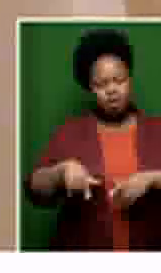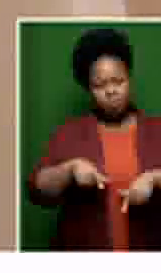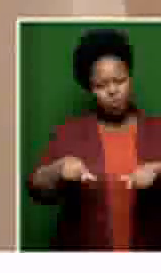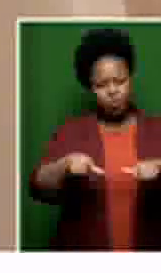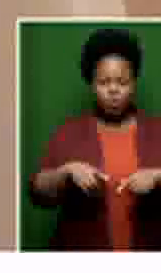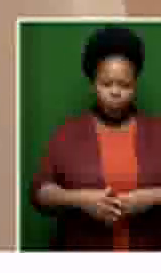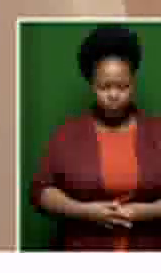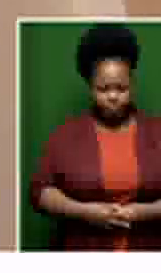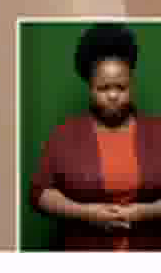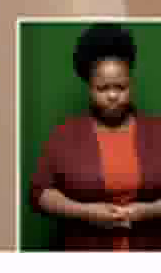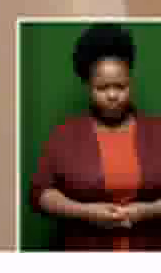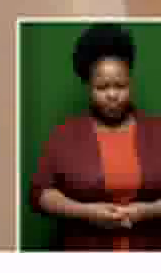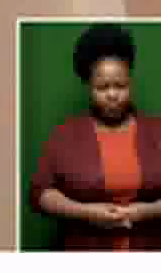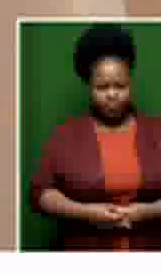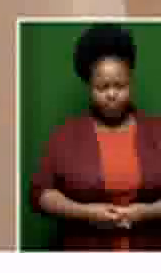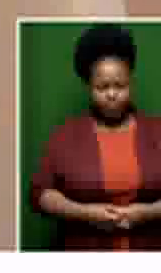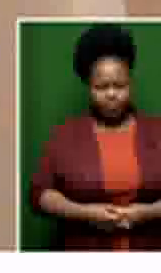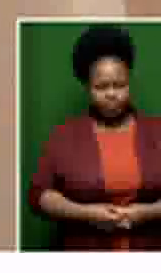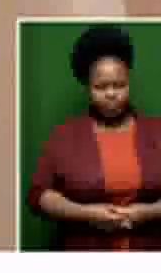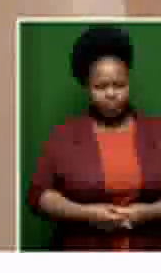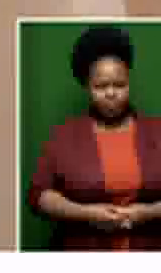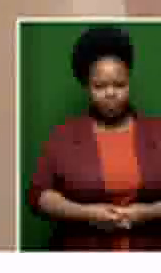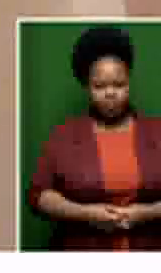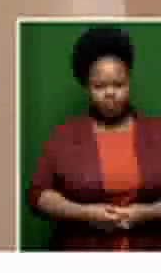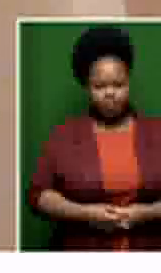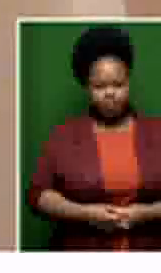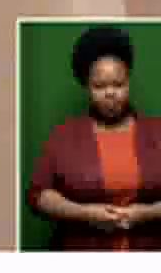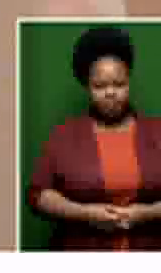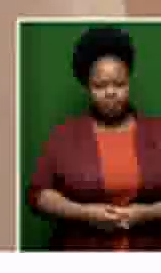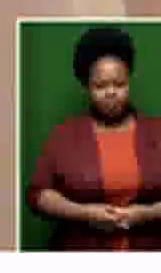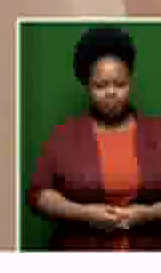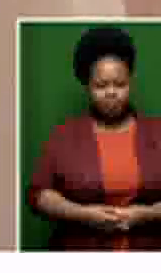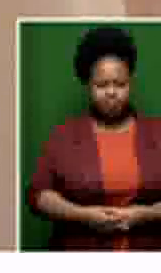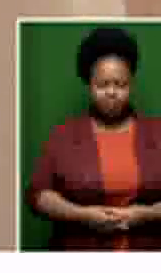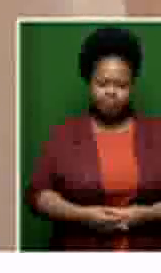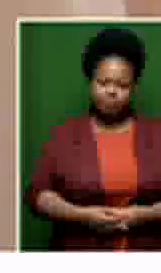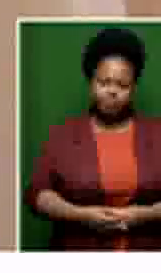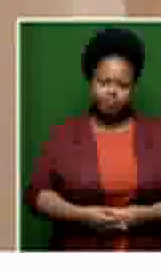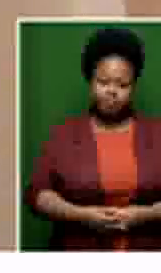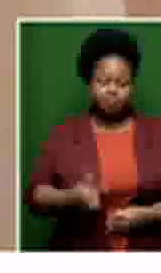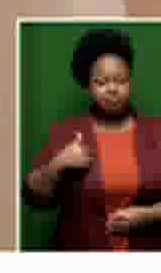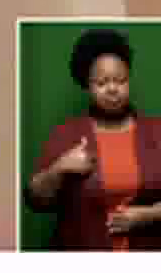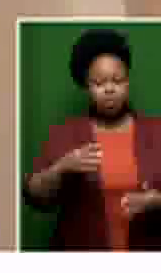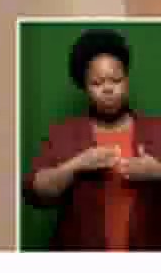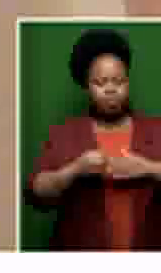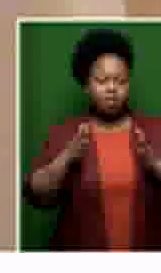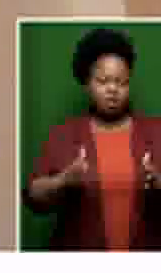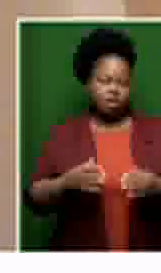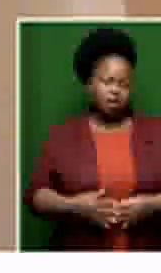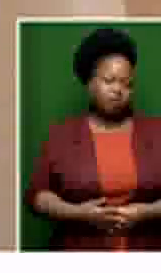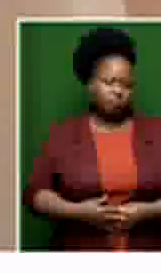Limpopo. I am what I'd say a thought leader, because outside of the realm of